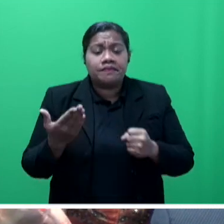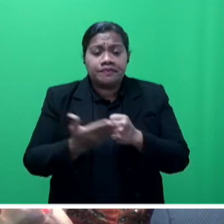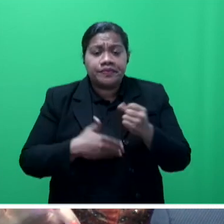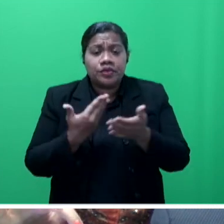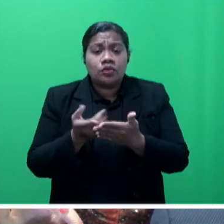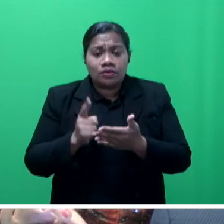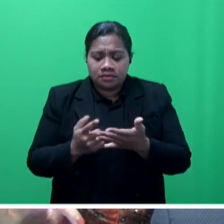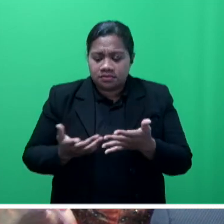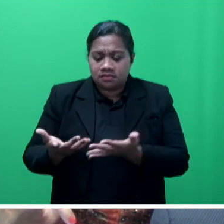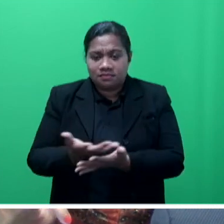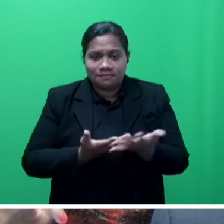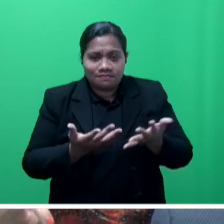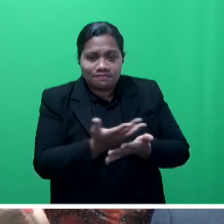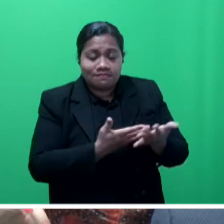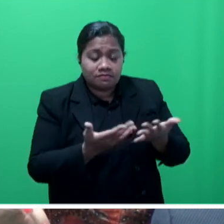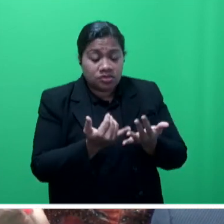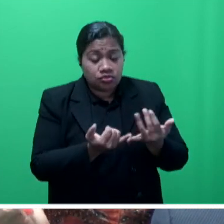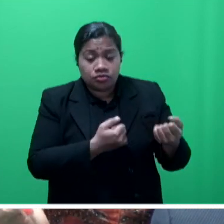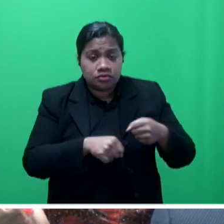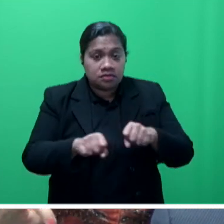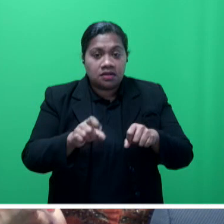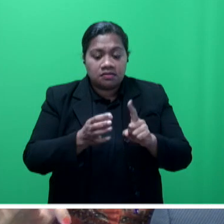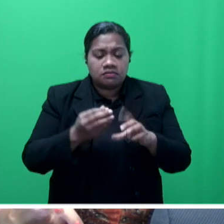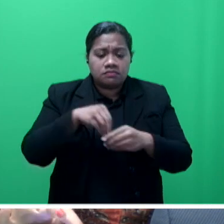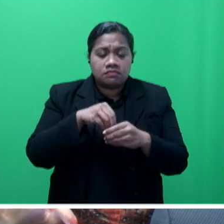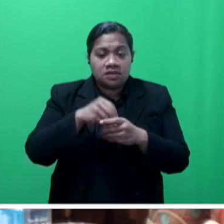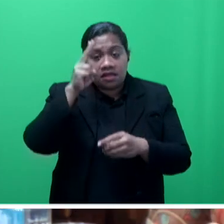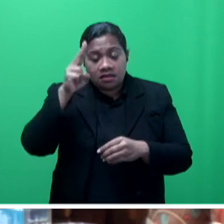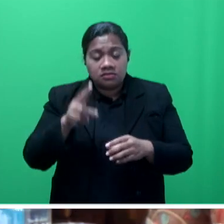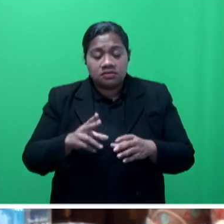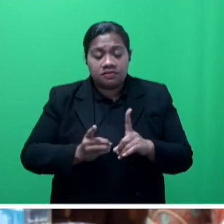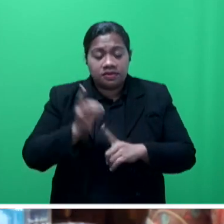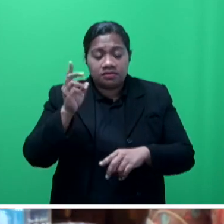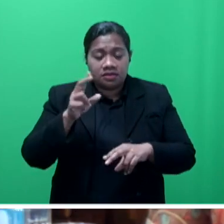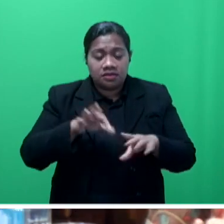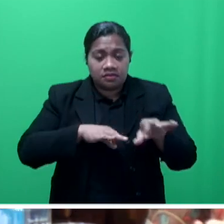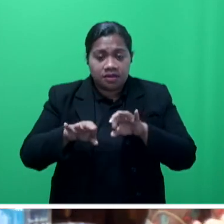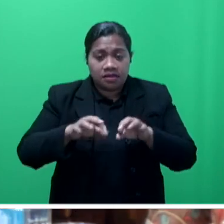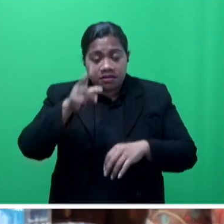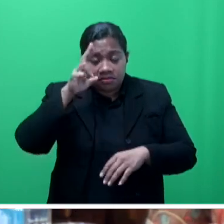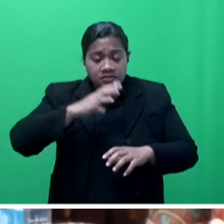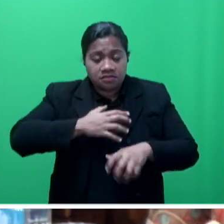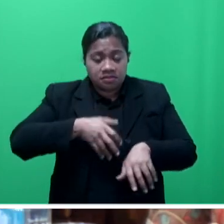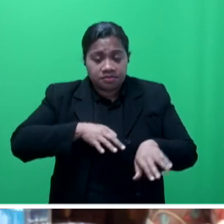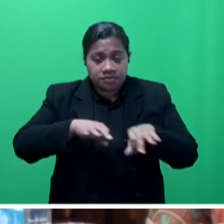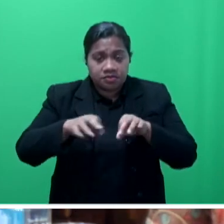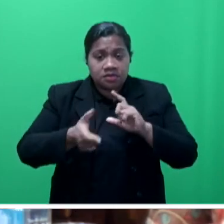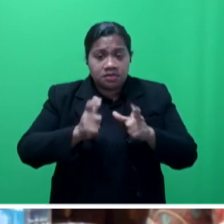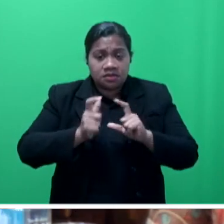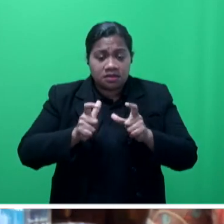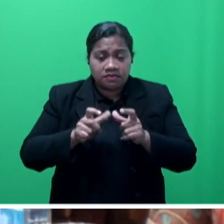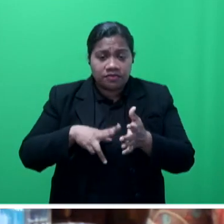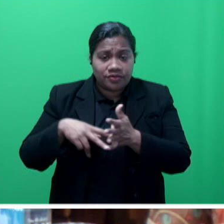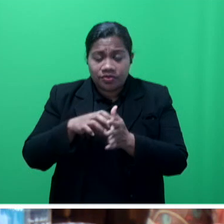consultations. These strategies include the National Development Plan, National Adaptation Plan, Climate Vulnerability, Low Emissions